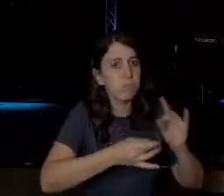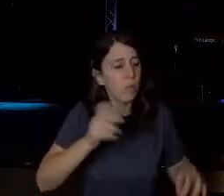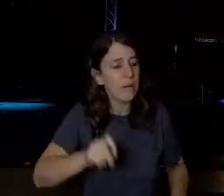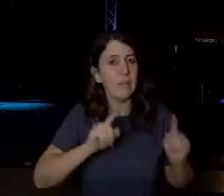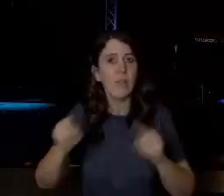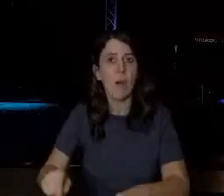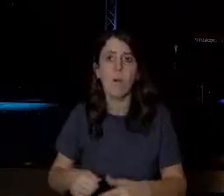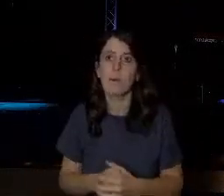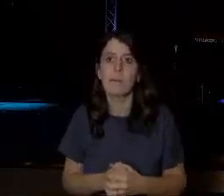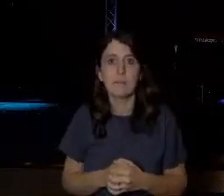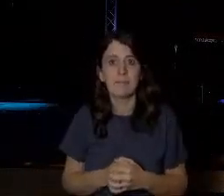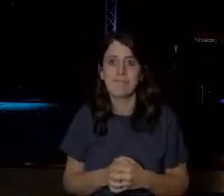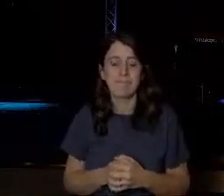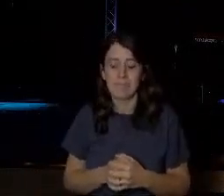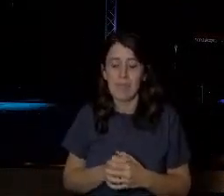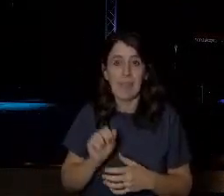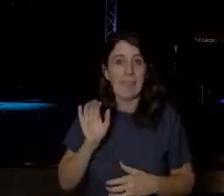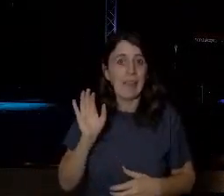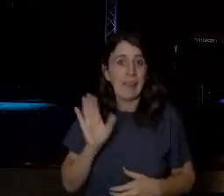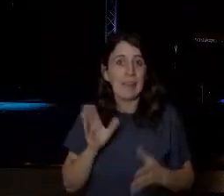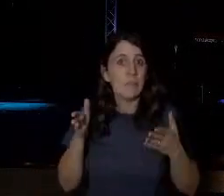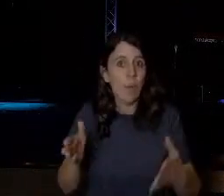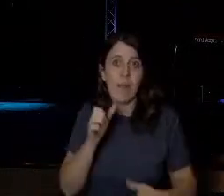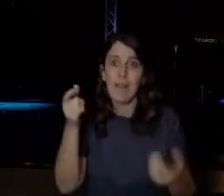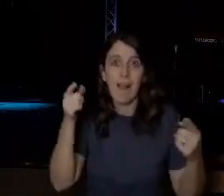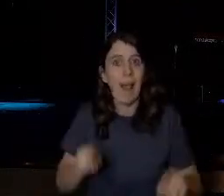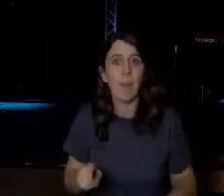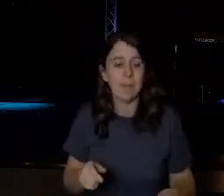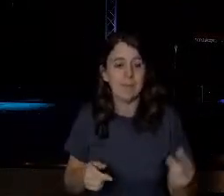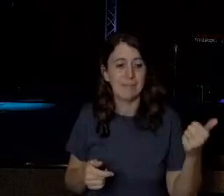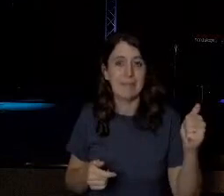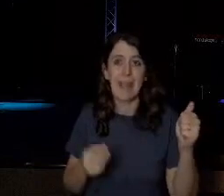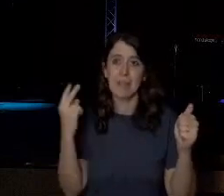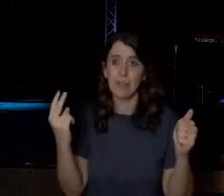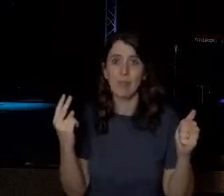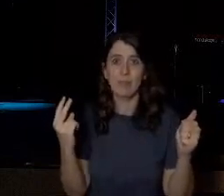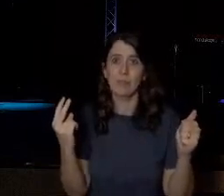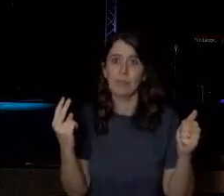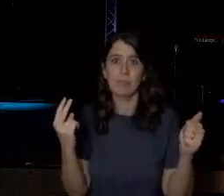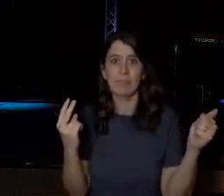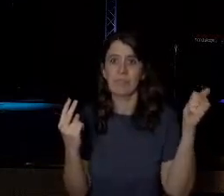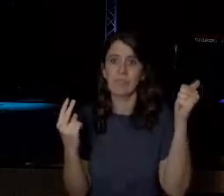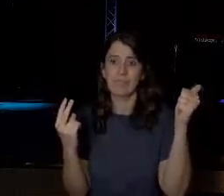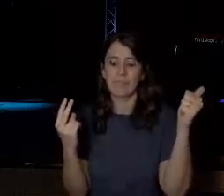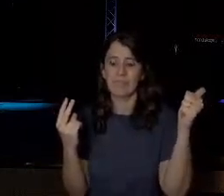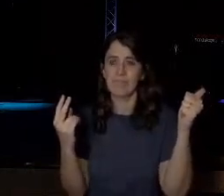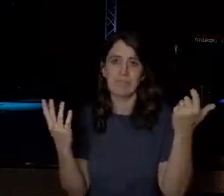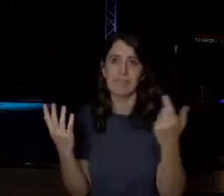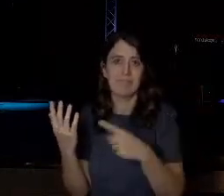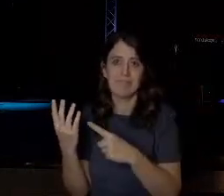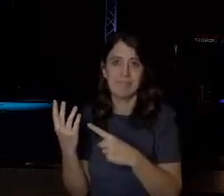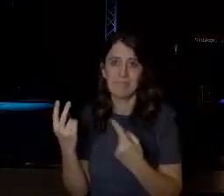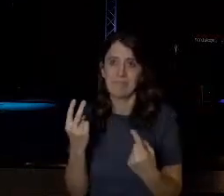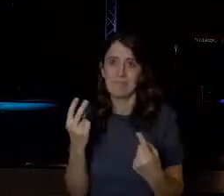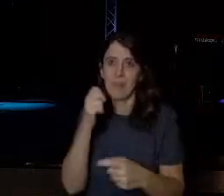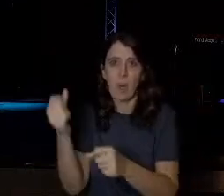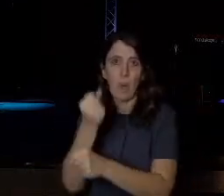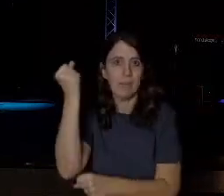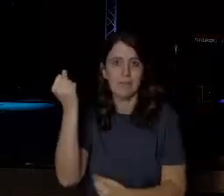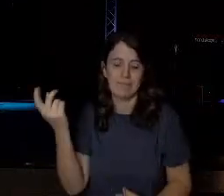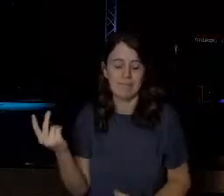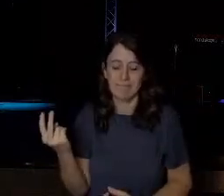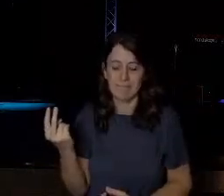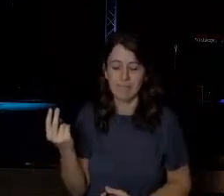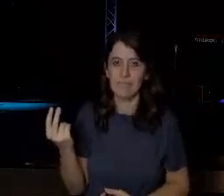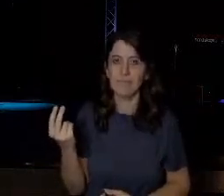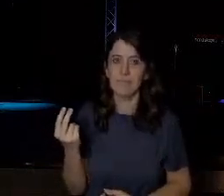didn't go his way. 10 against 2 doesn't win very often, does it? 2 against 10, I guess, doesn't win very often. It didn't win that day either. The people